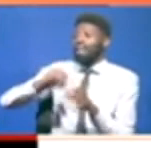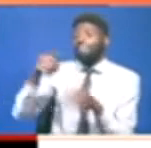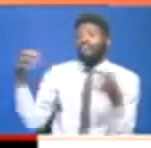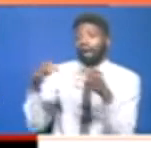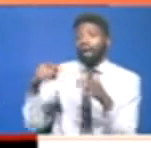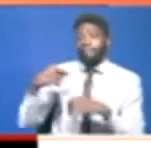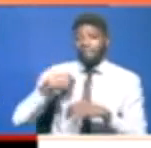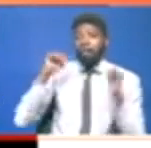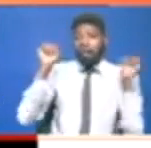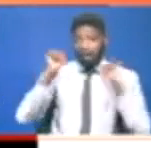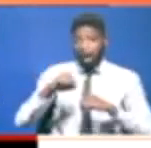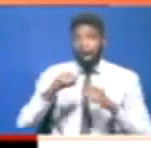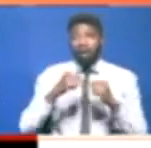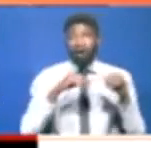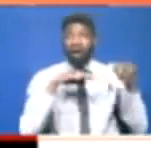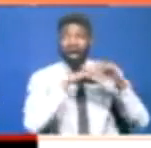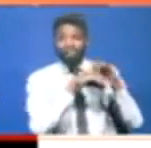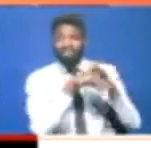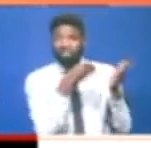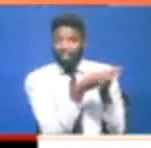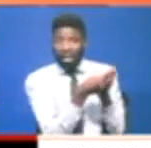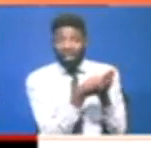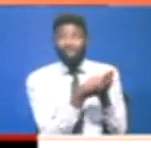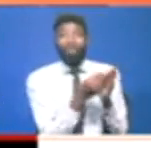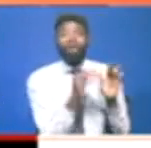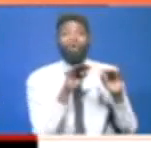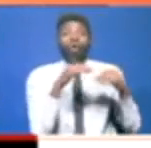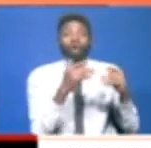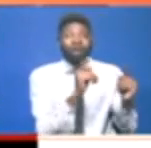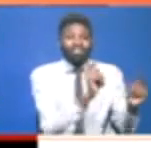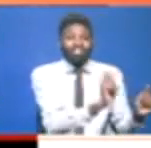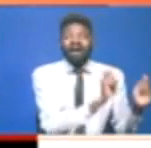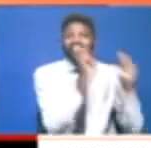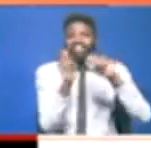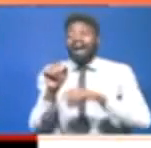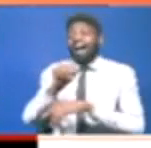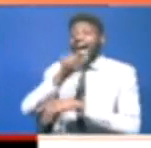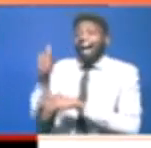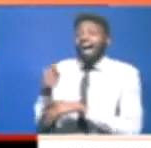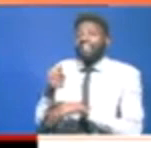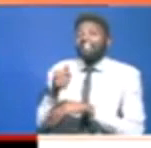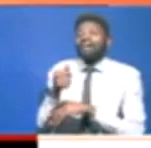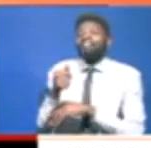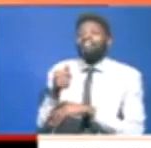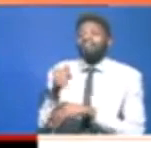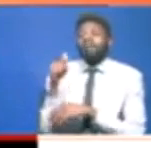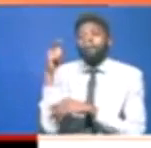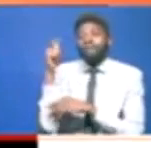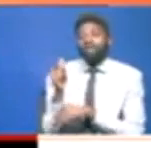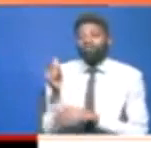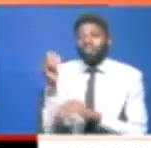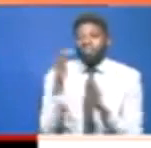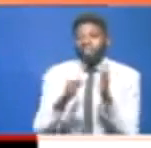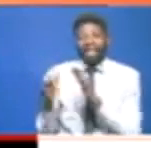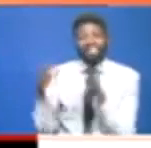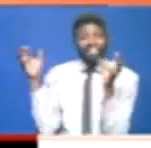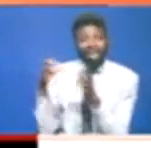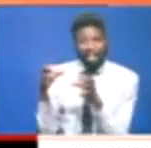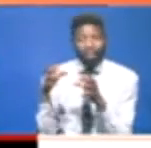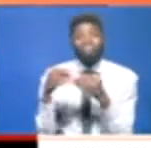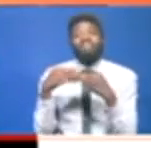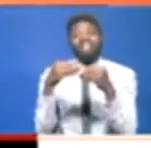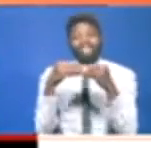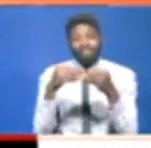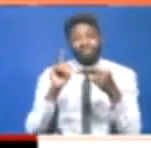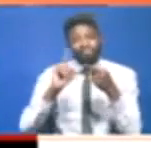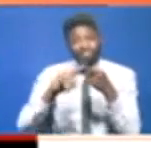translate that money or to transfer that money to another scheme? That's one of the reasons. So you look at flexibility. It has to be flexible, and it should